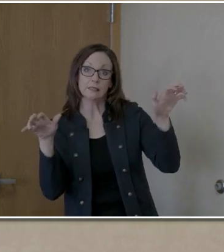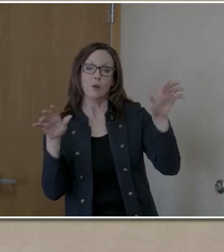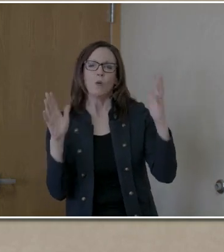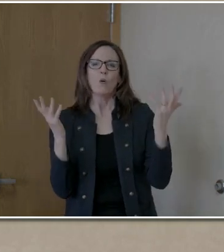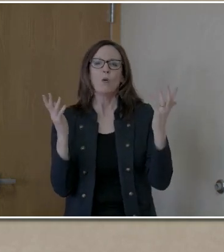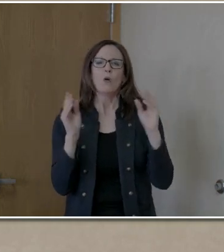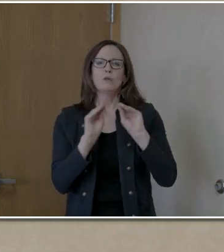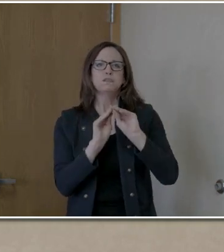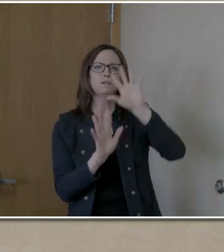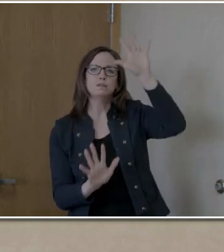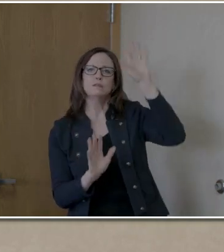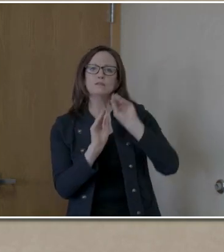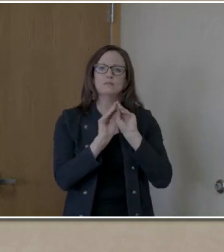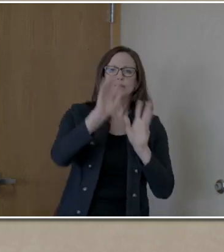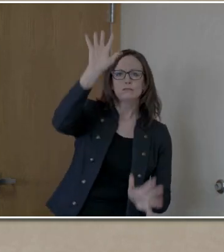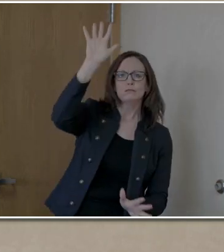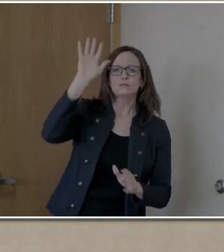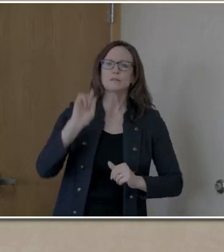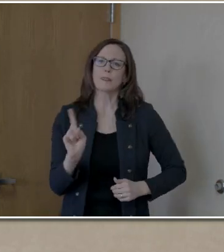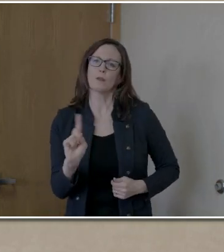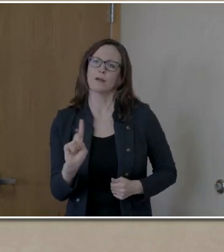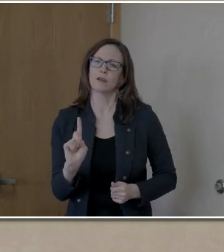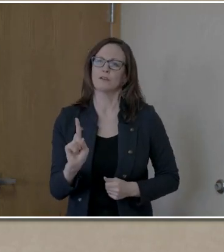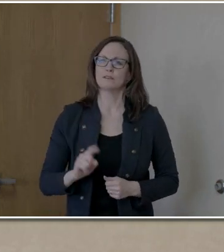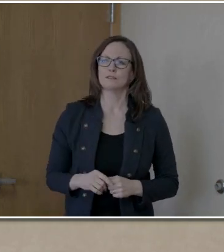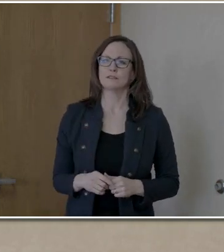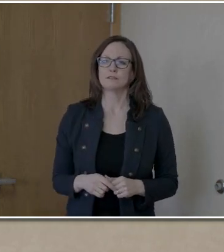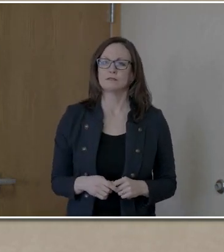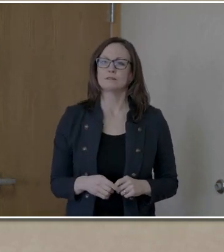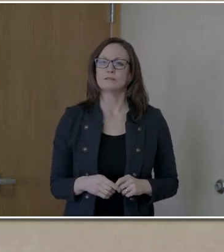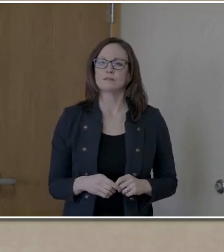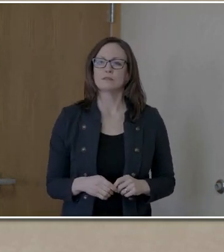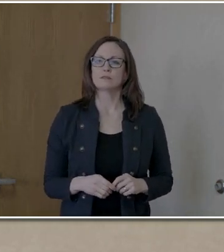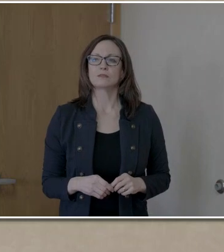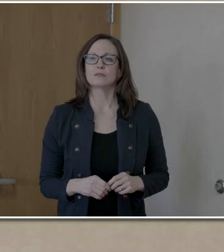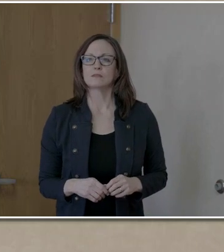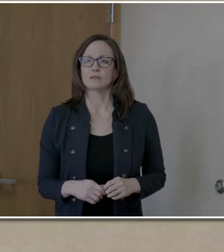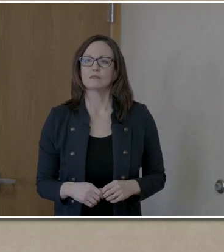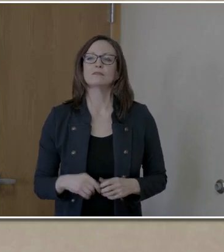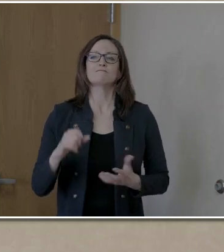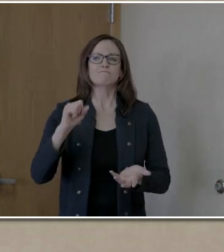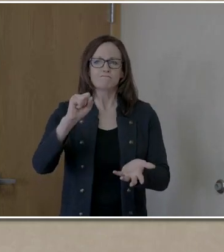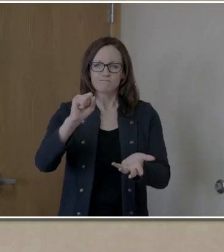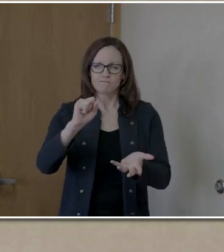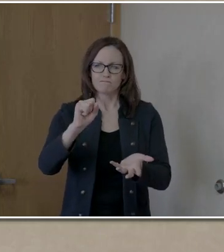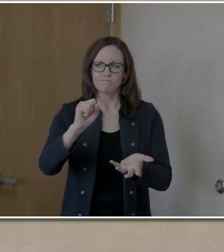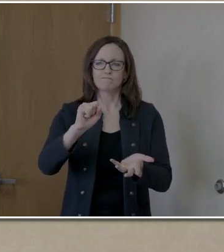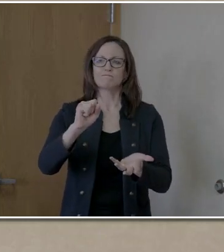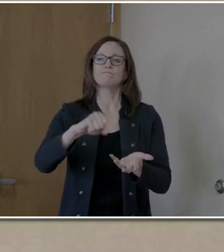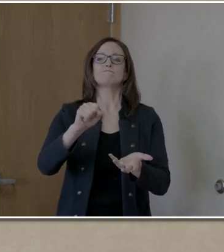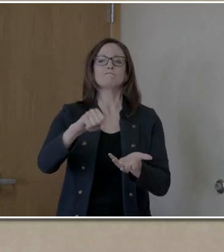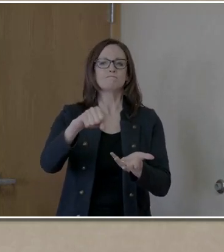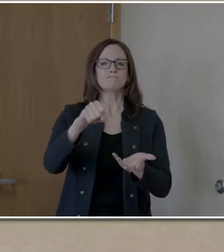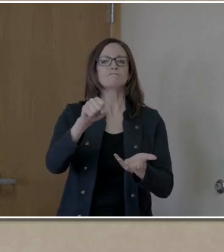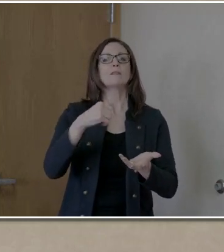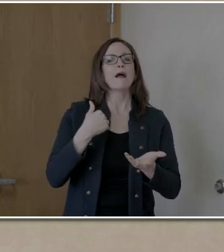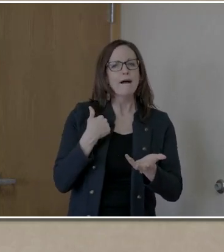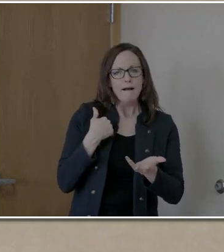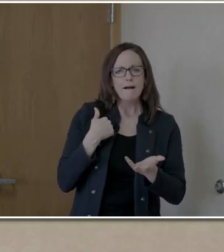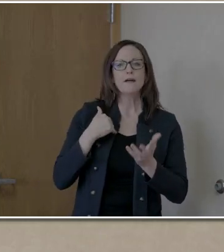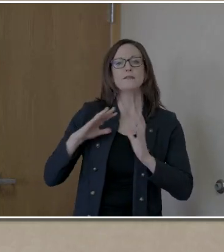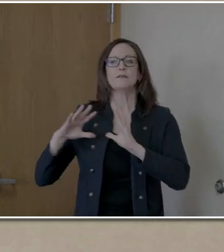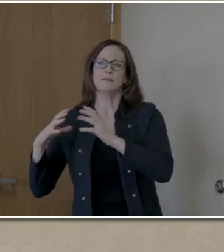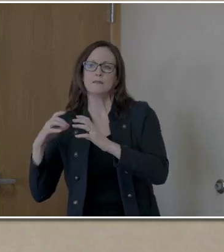they've been mostly on Madison, Milwaukee, we're prepared to respond all over the state. Right now, one of the big things that we're ramping up